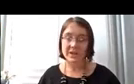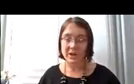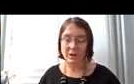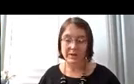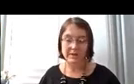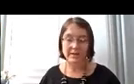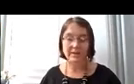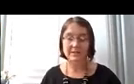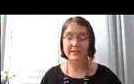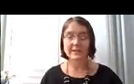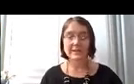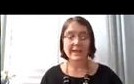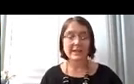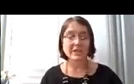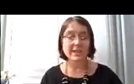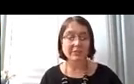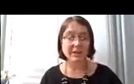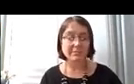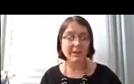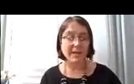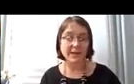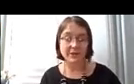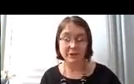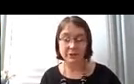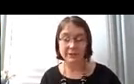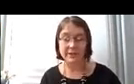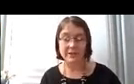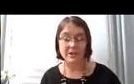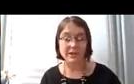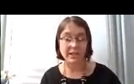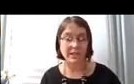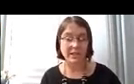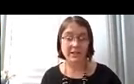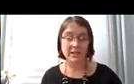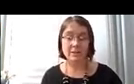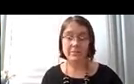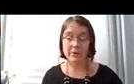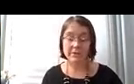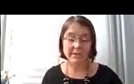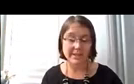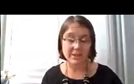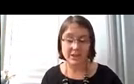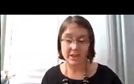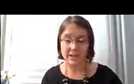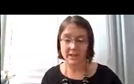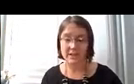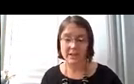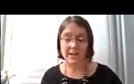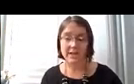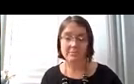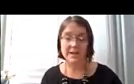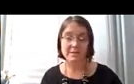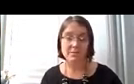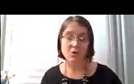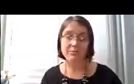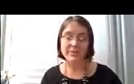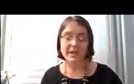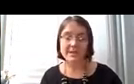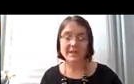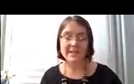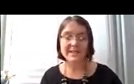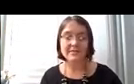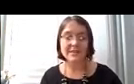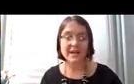manager, carpenter, engineering, mechanical engineer, processing engineer, and many